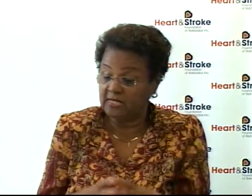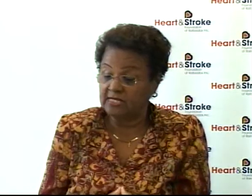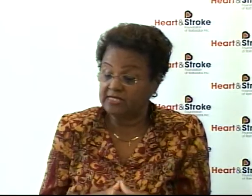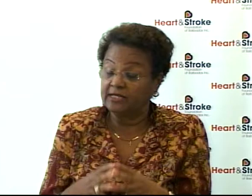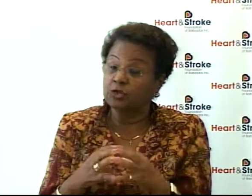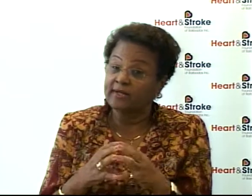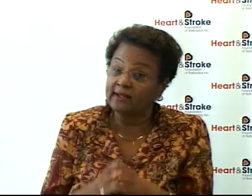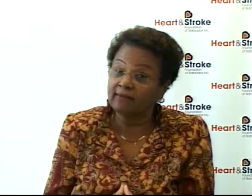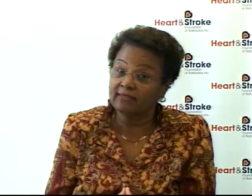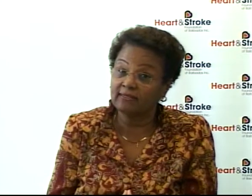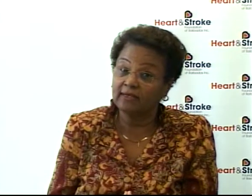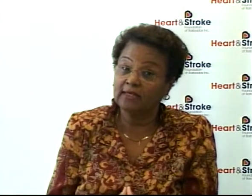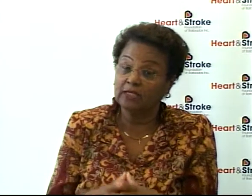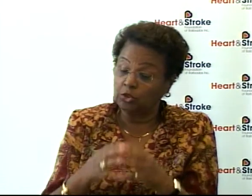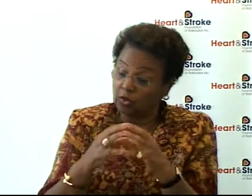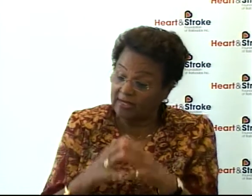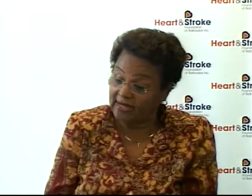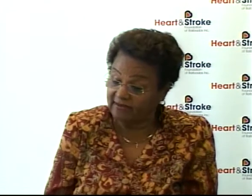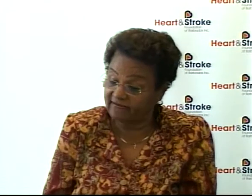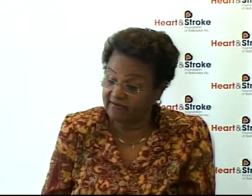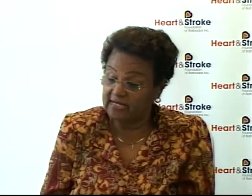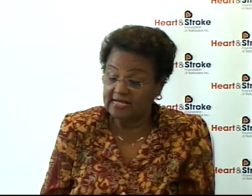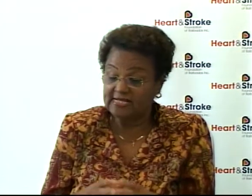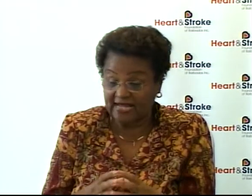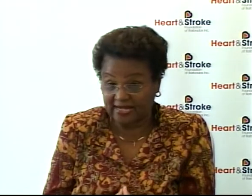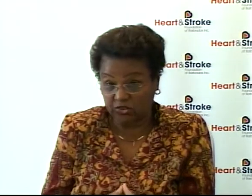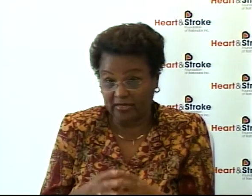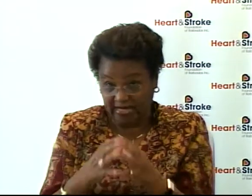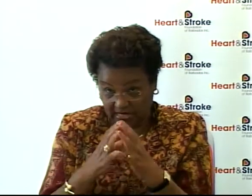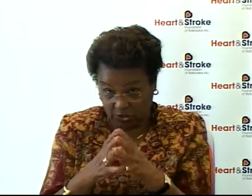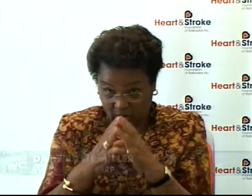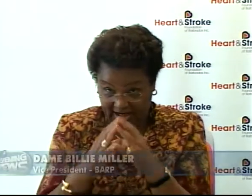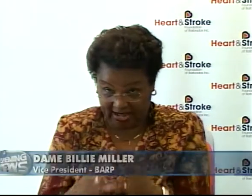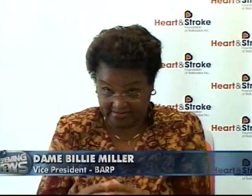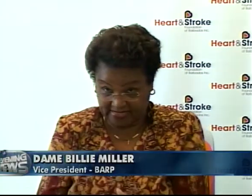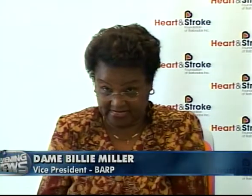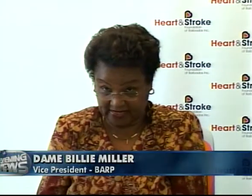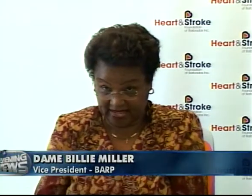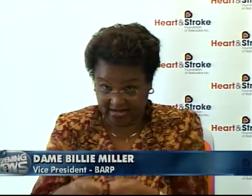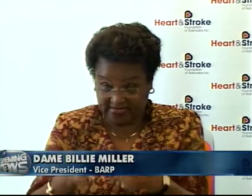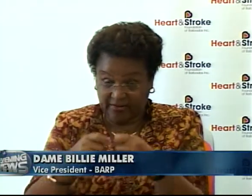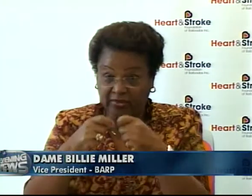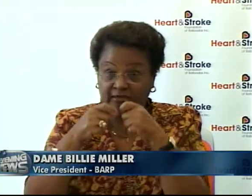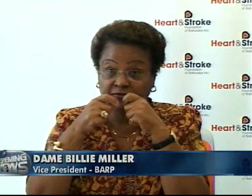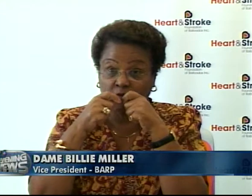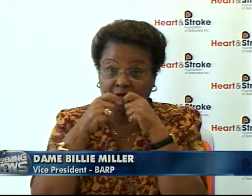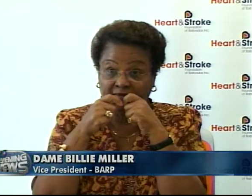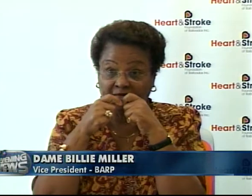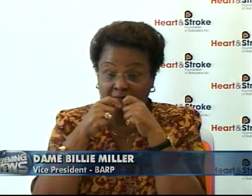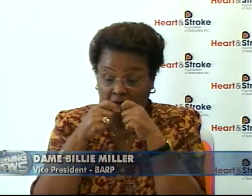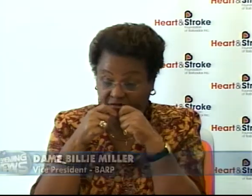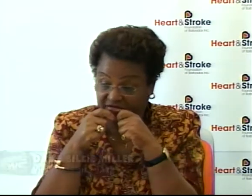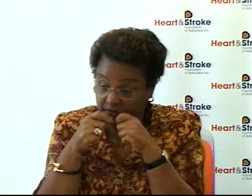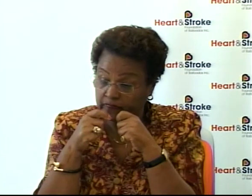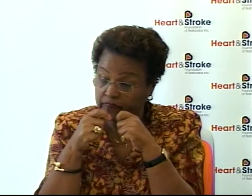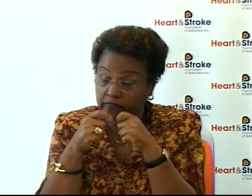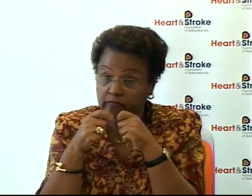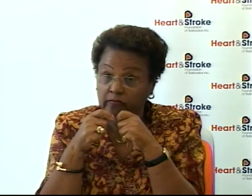Self-care means that your health, your life is actually in your hands. These are the hands that bring the food up to the